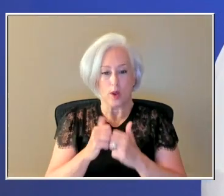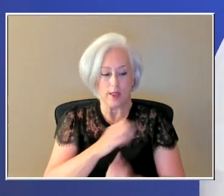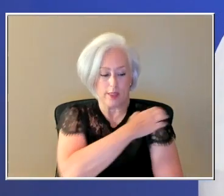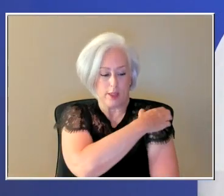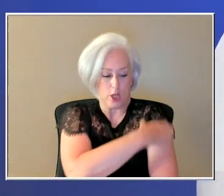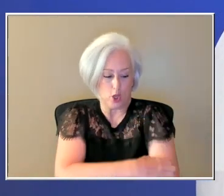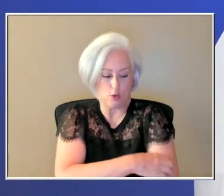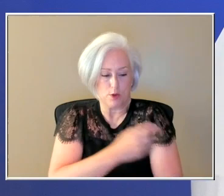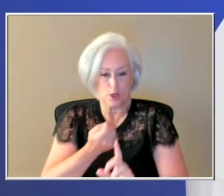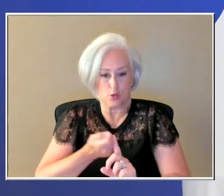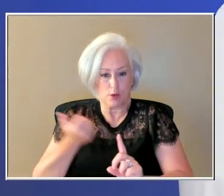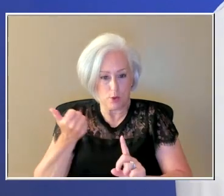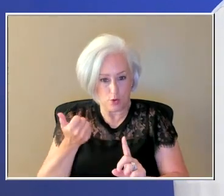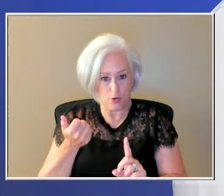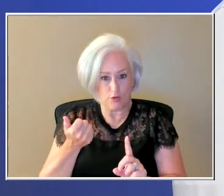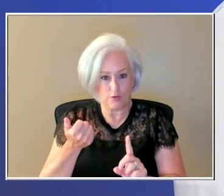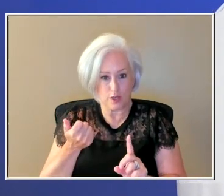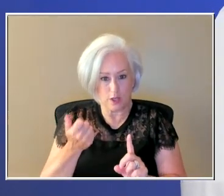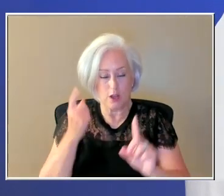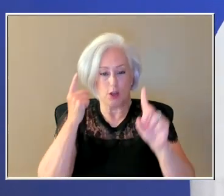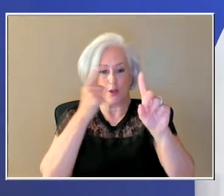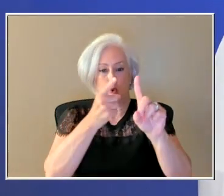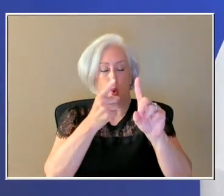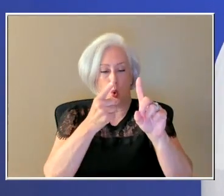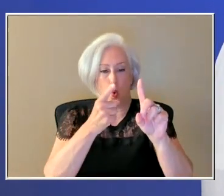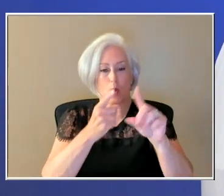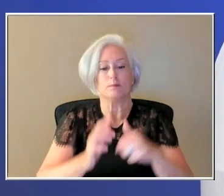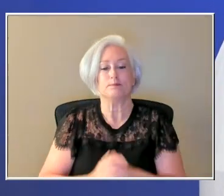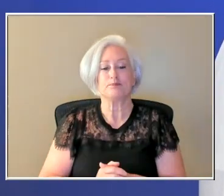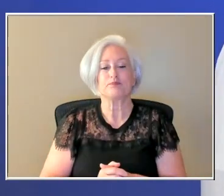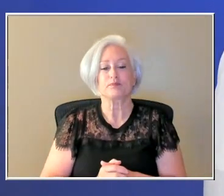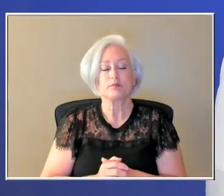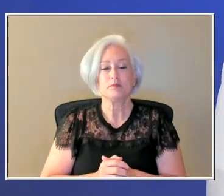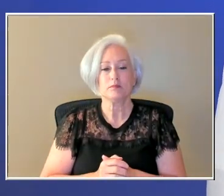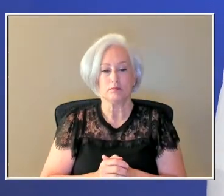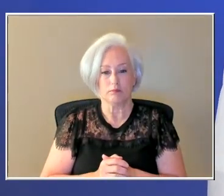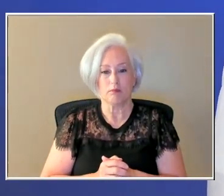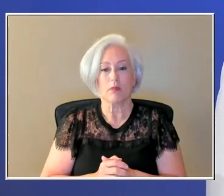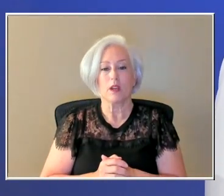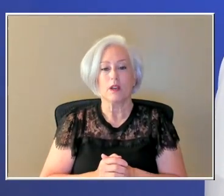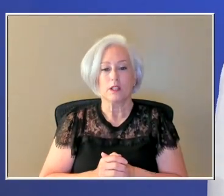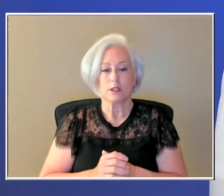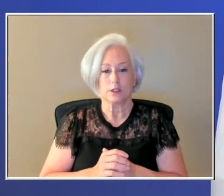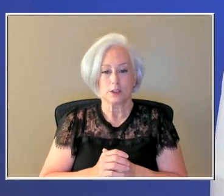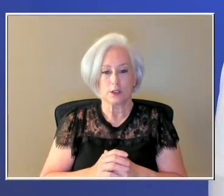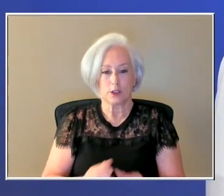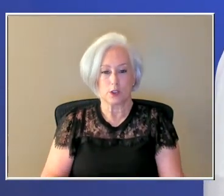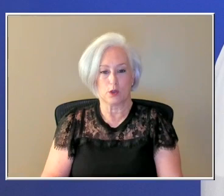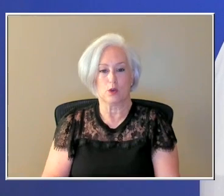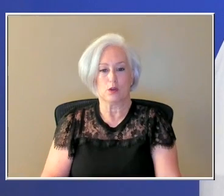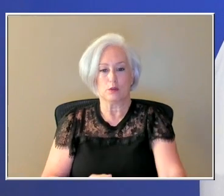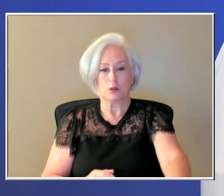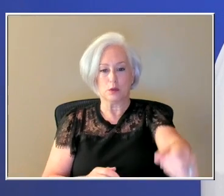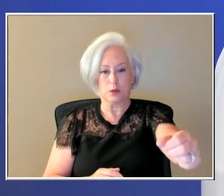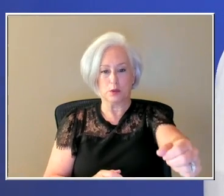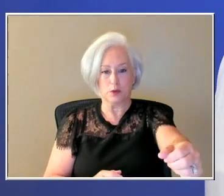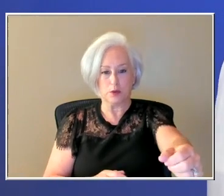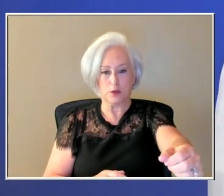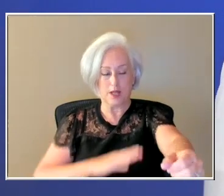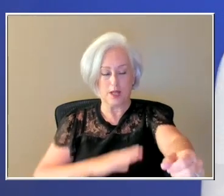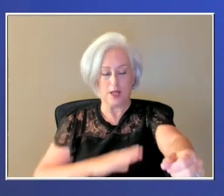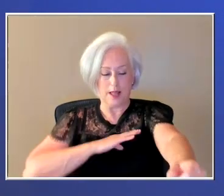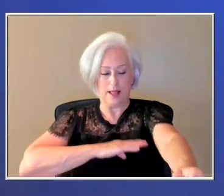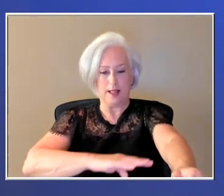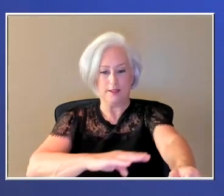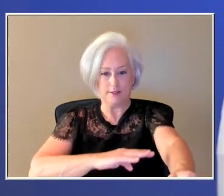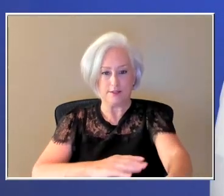that the goal was to get it to be able to lift it to about your waist. And so through work, I'm able to lift it to